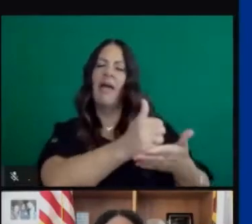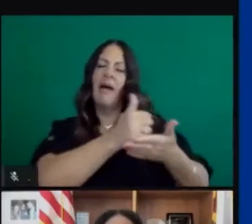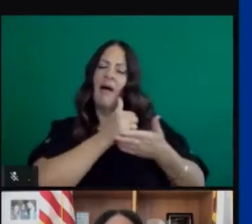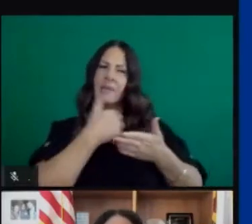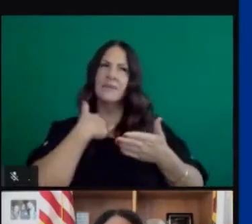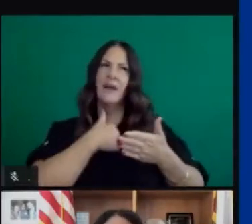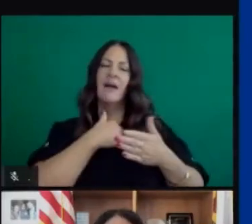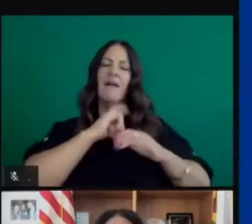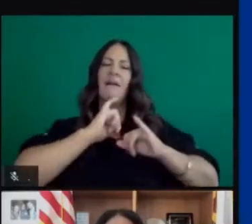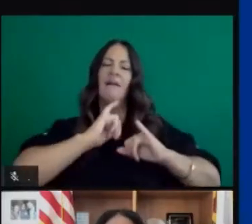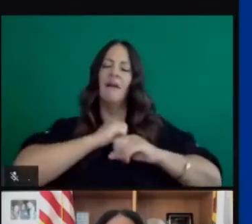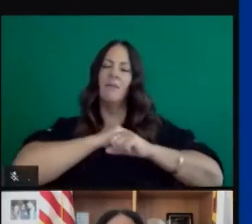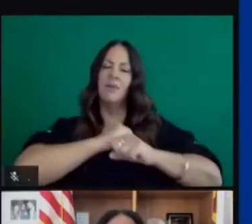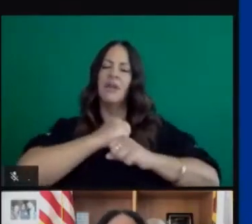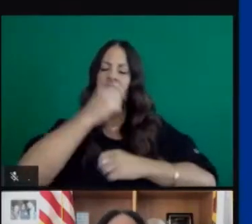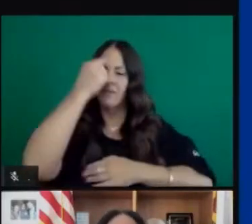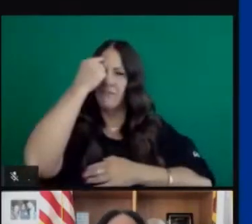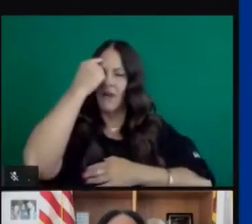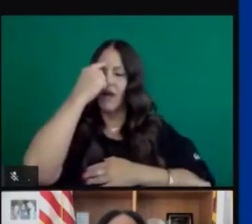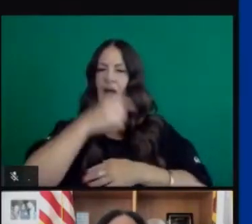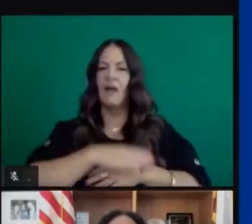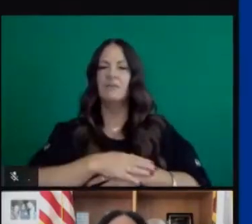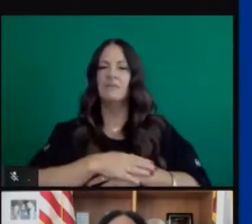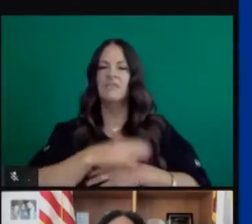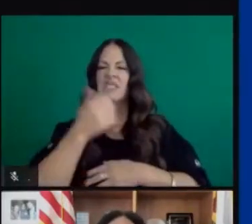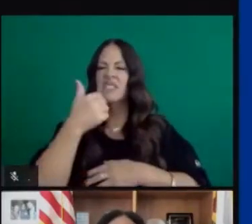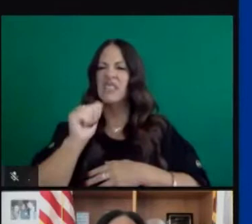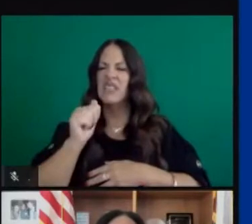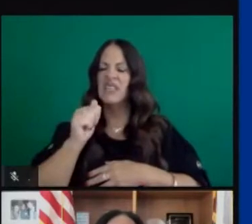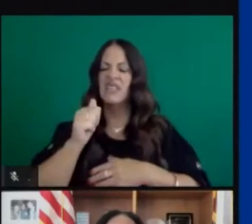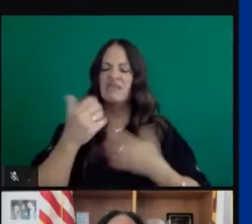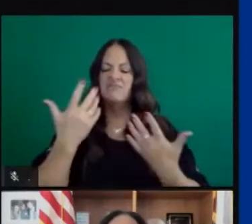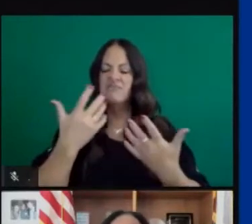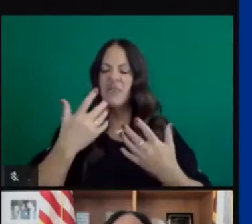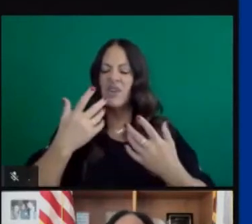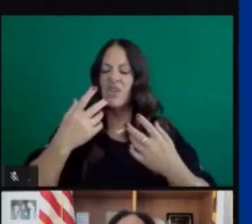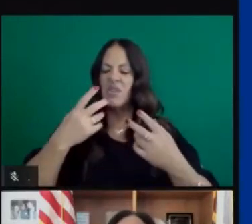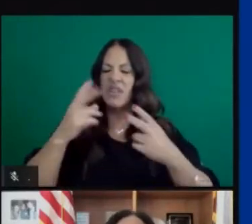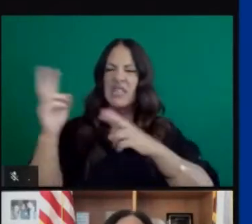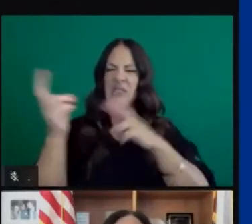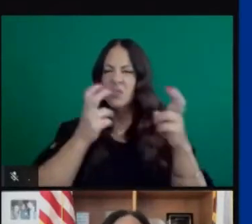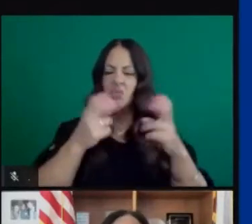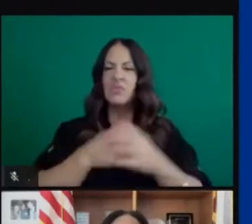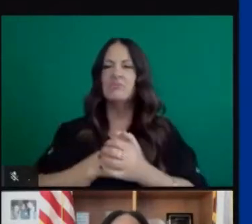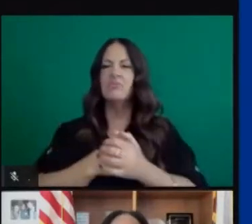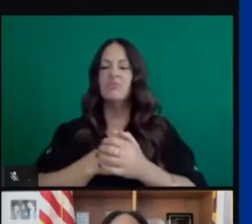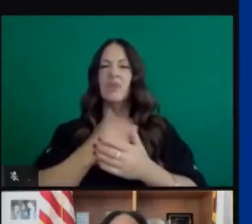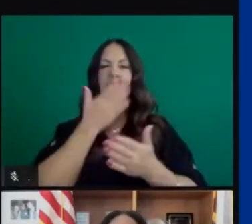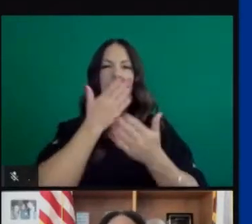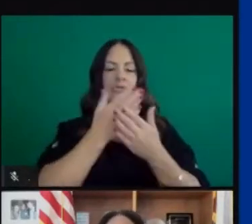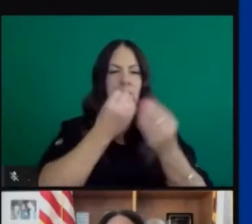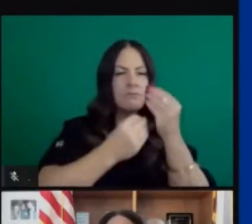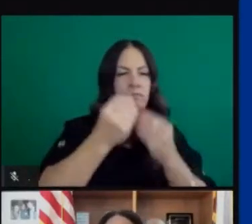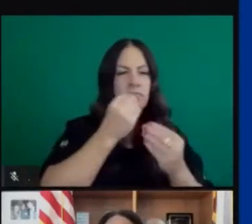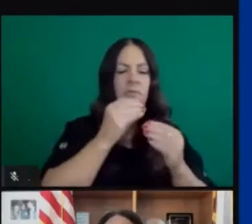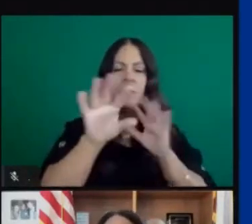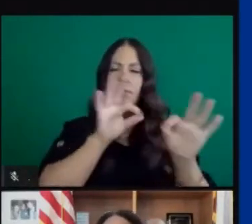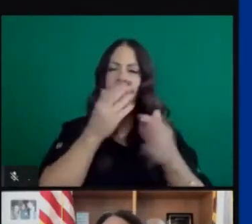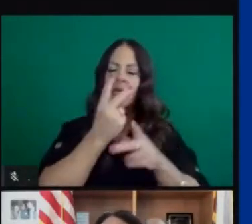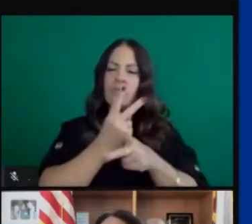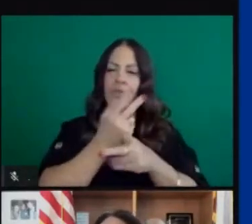the stress of adversity. And things like healthy nutrition, regular exercise, good sleep